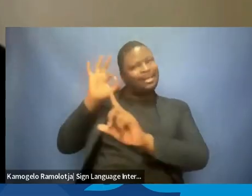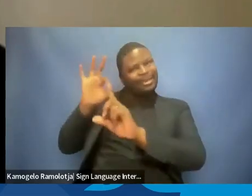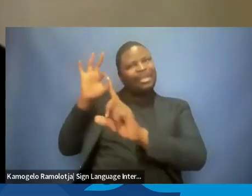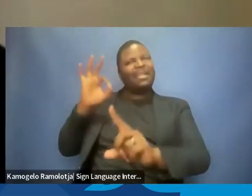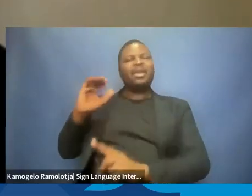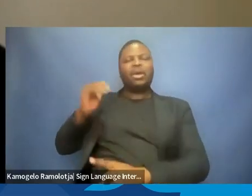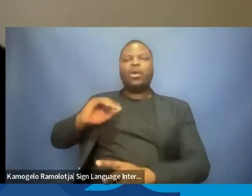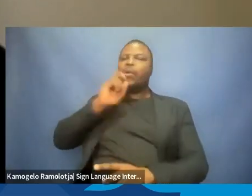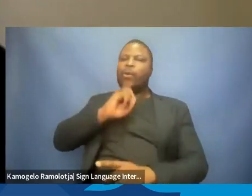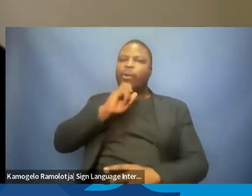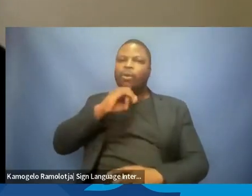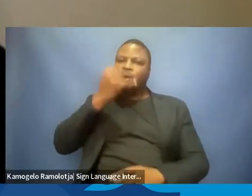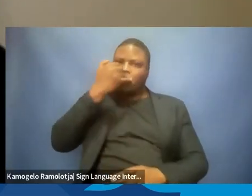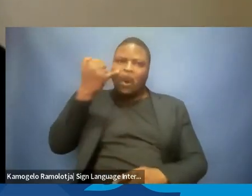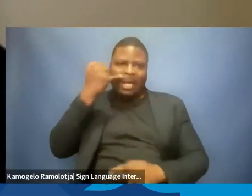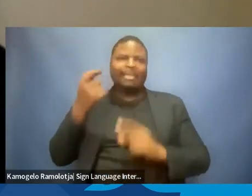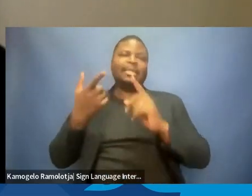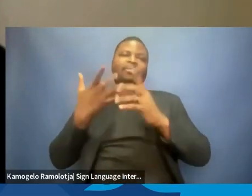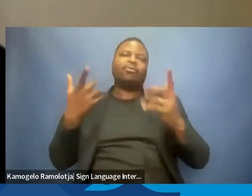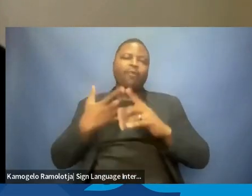Sit back and enjoy.